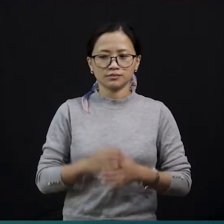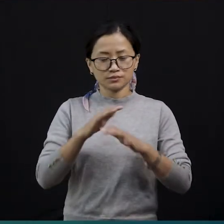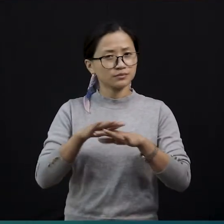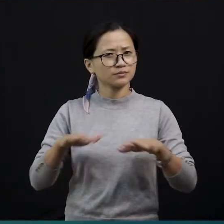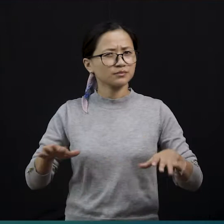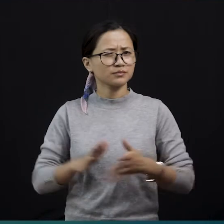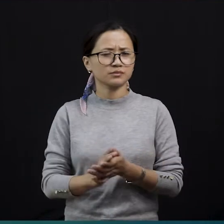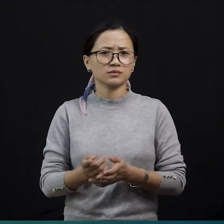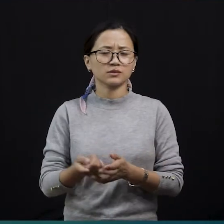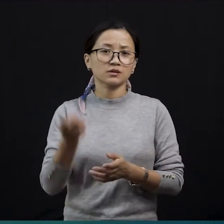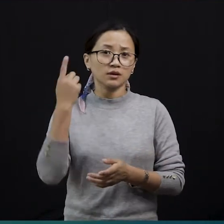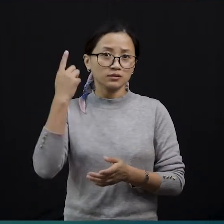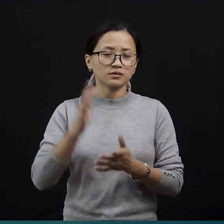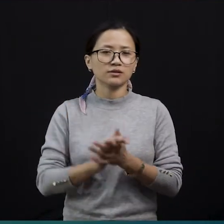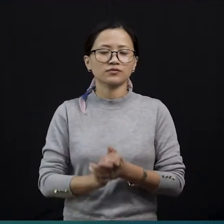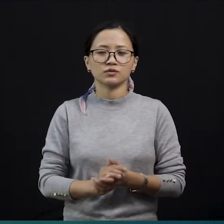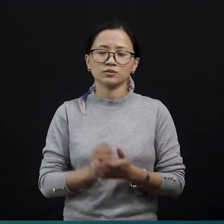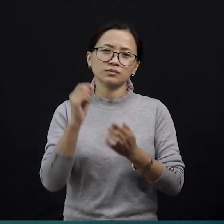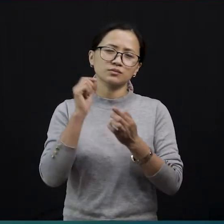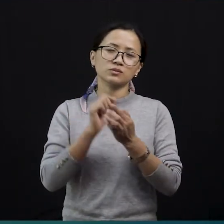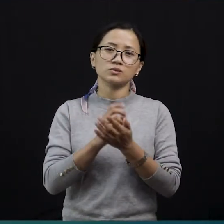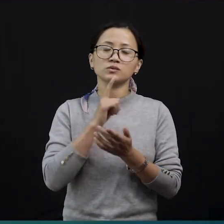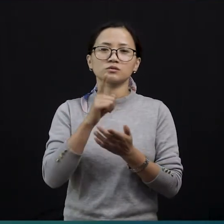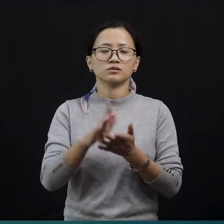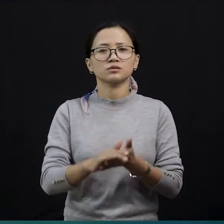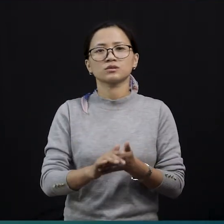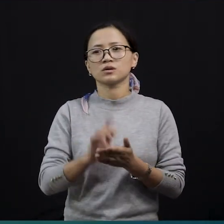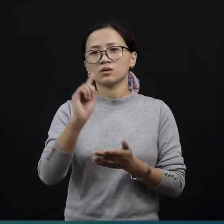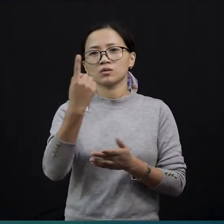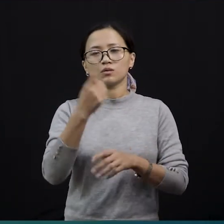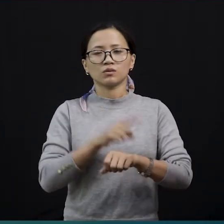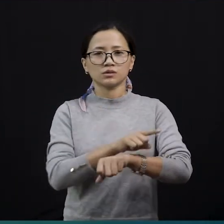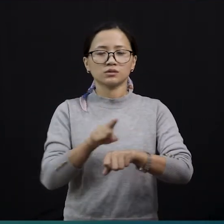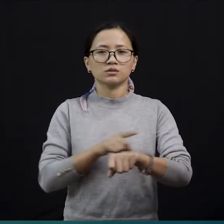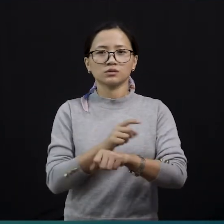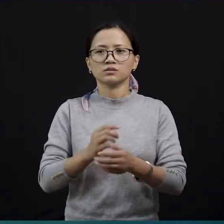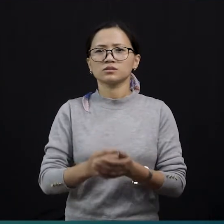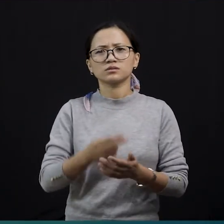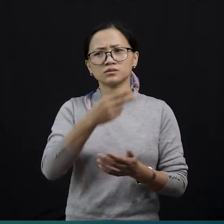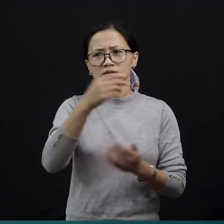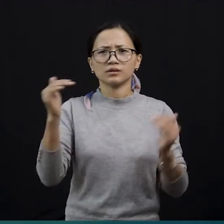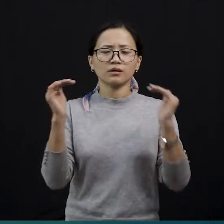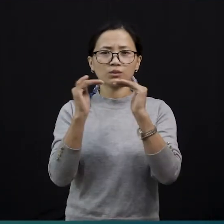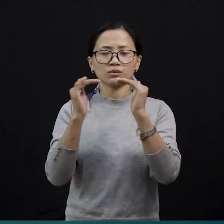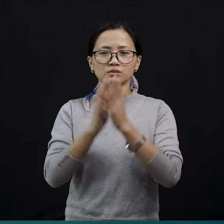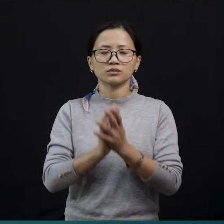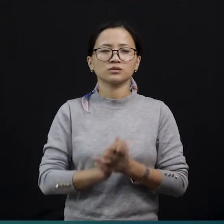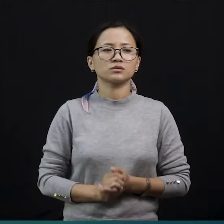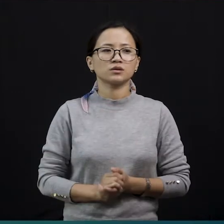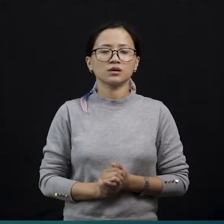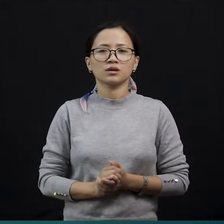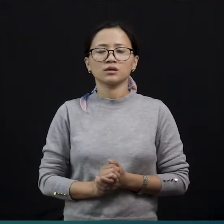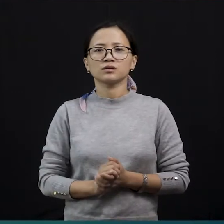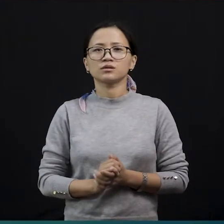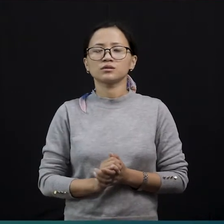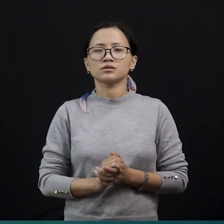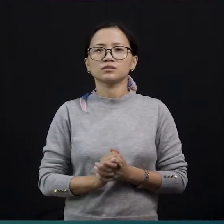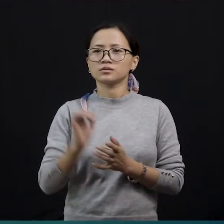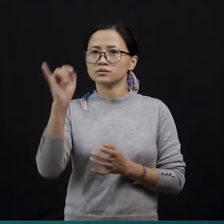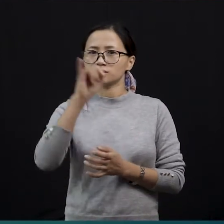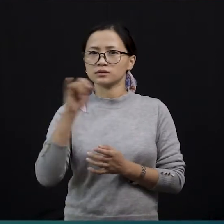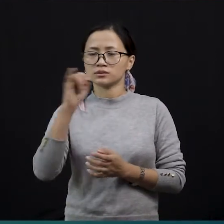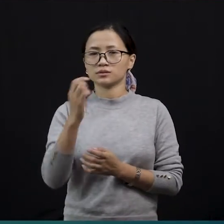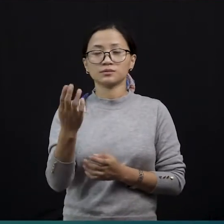children, yesterday as I have already mentioned that 1 hour is equal to how many minutes, children? It is